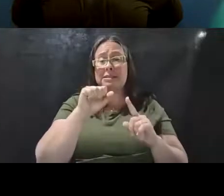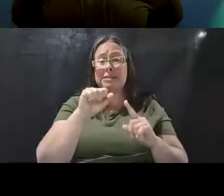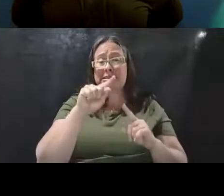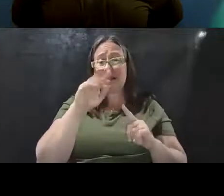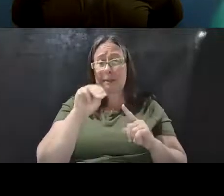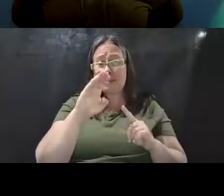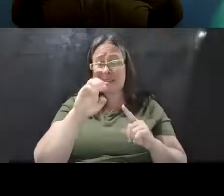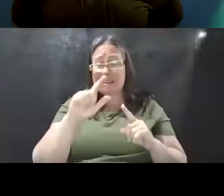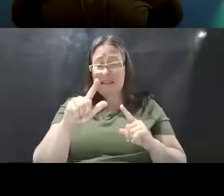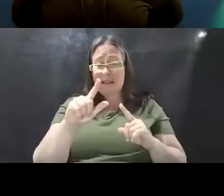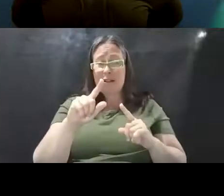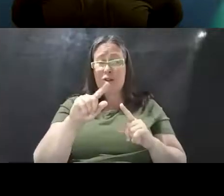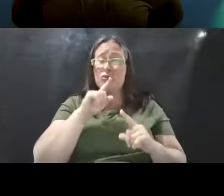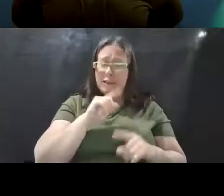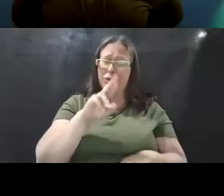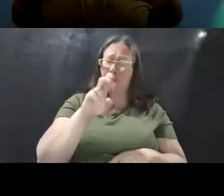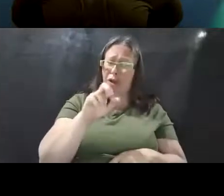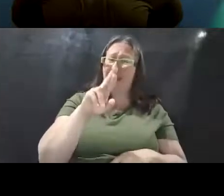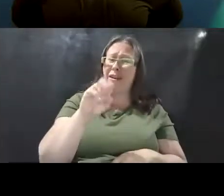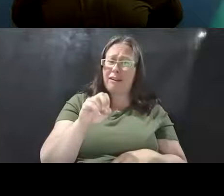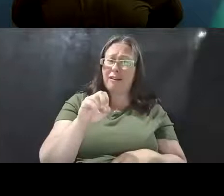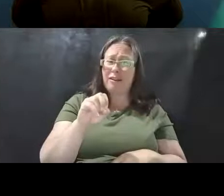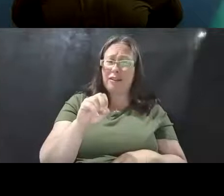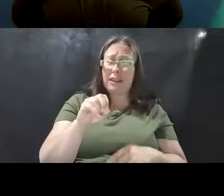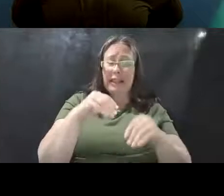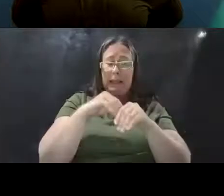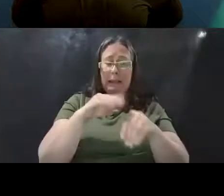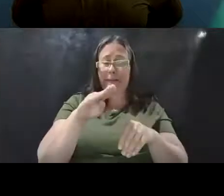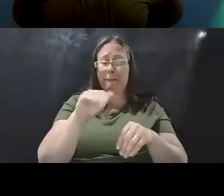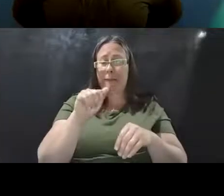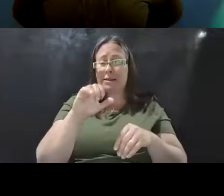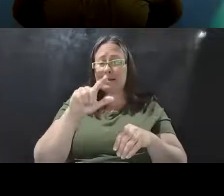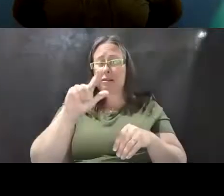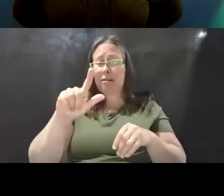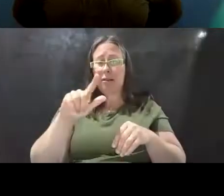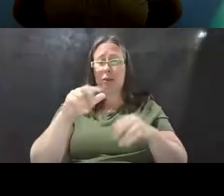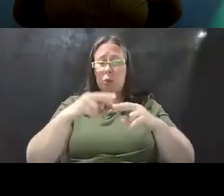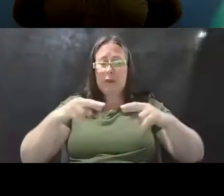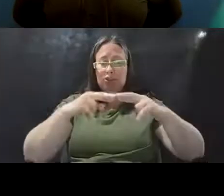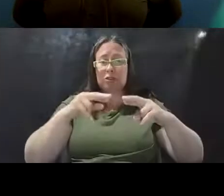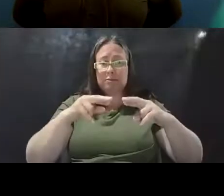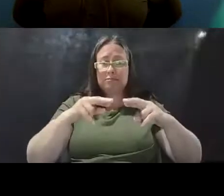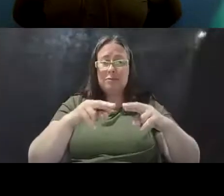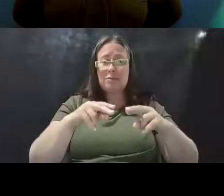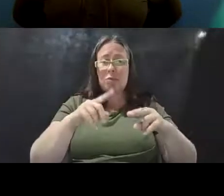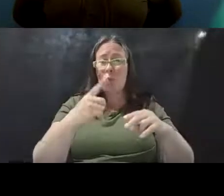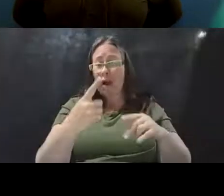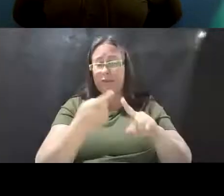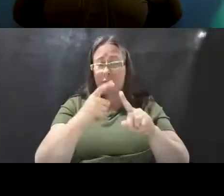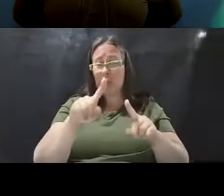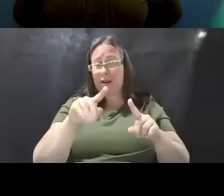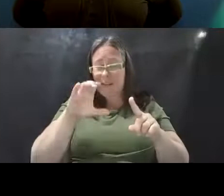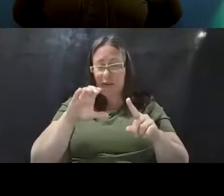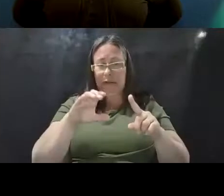cells within the basal region of the epidermis are actually